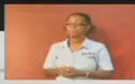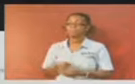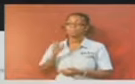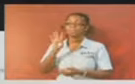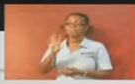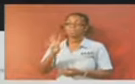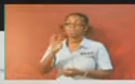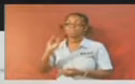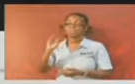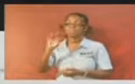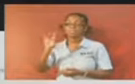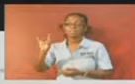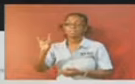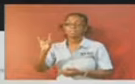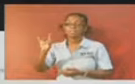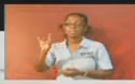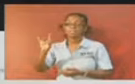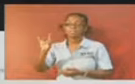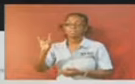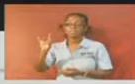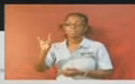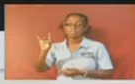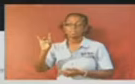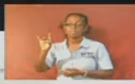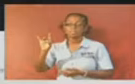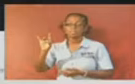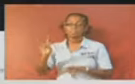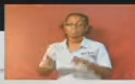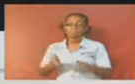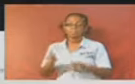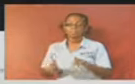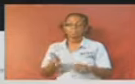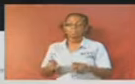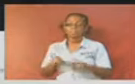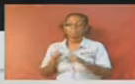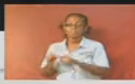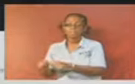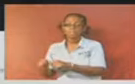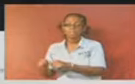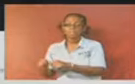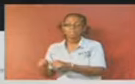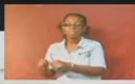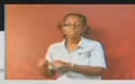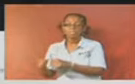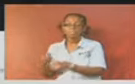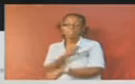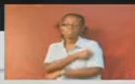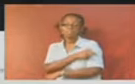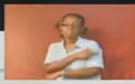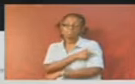408 persons at the state and state quarantine facilities, and